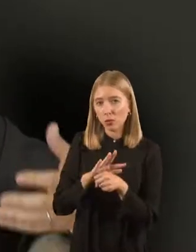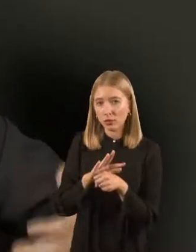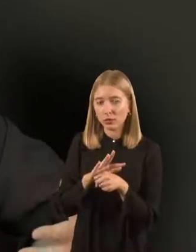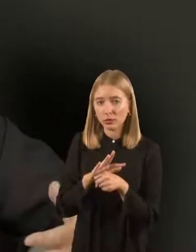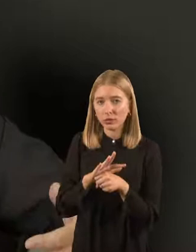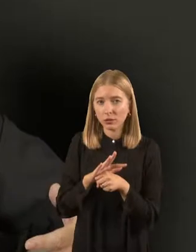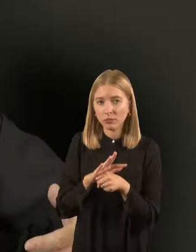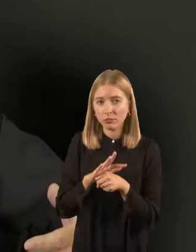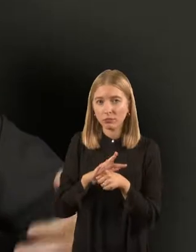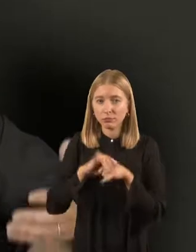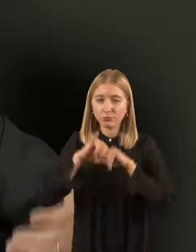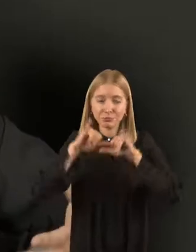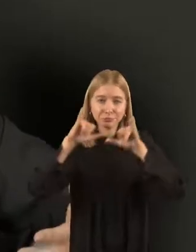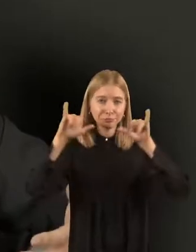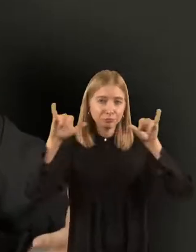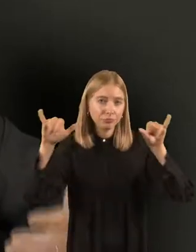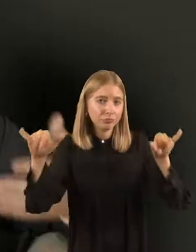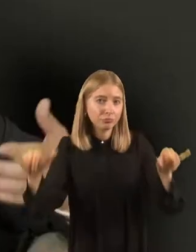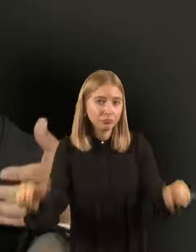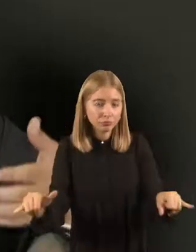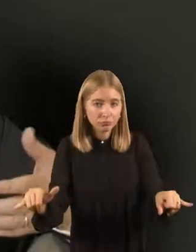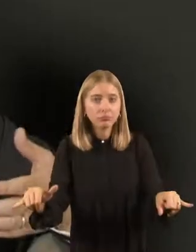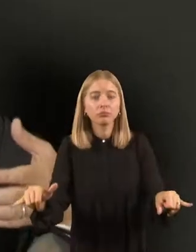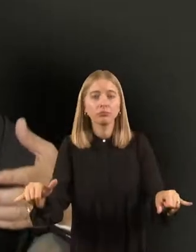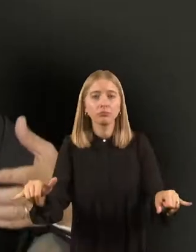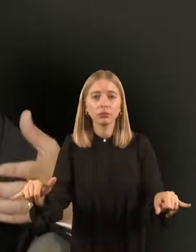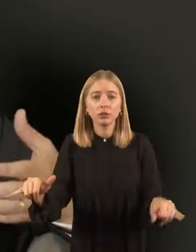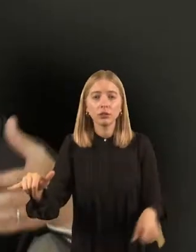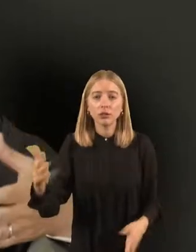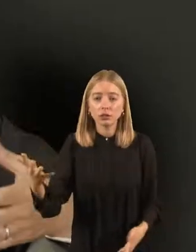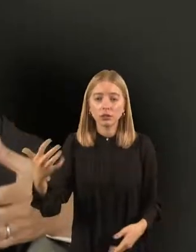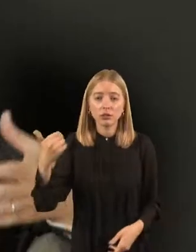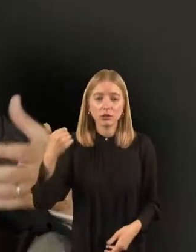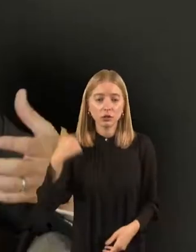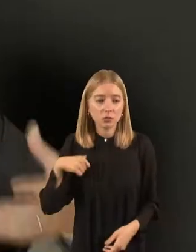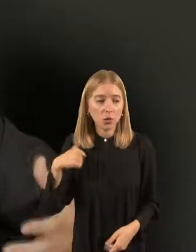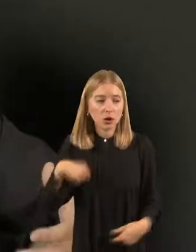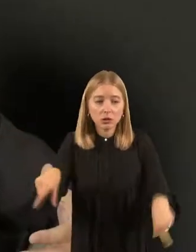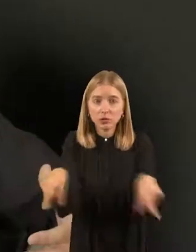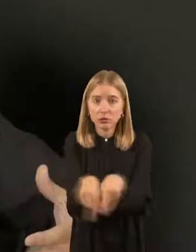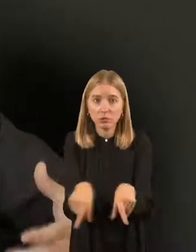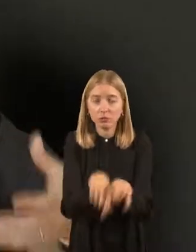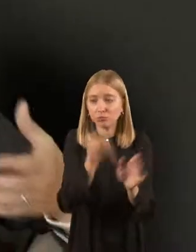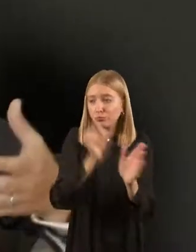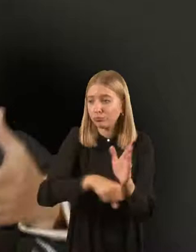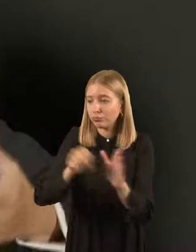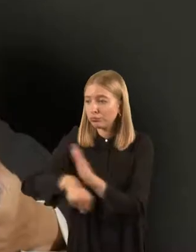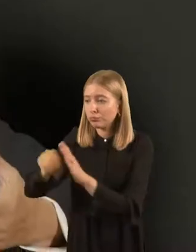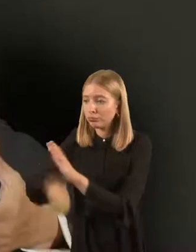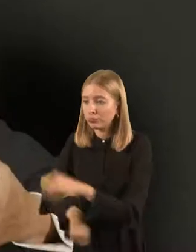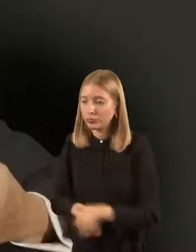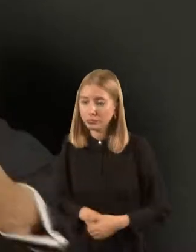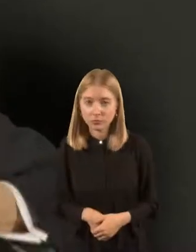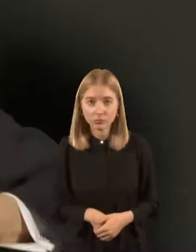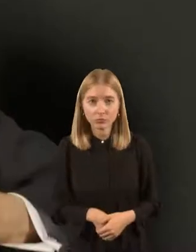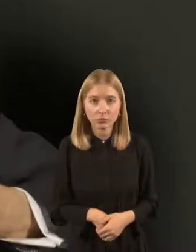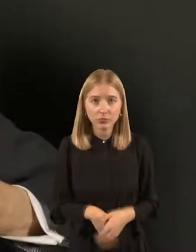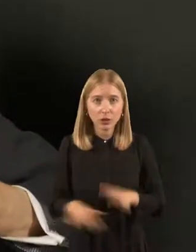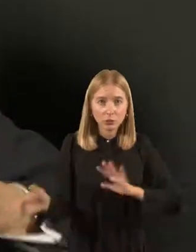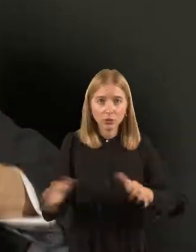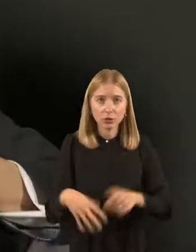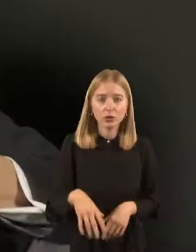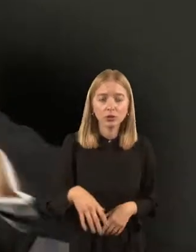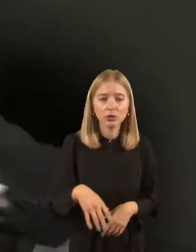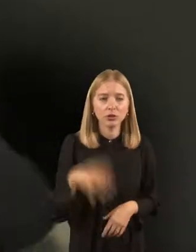4,900 deaths because of COVID. So this is the magnitude of the problem that you are facing right